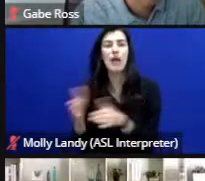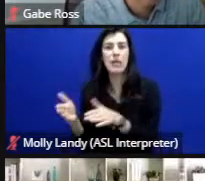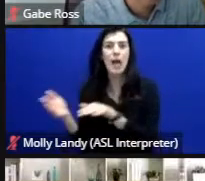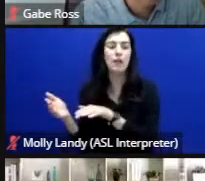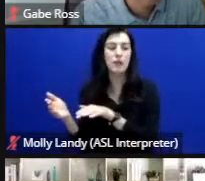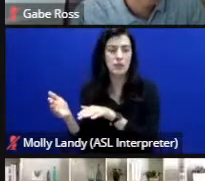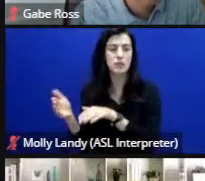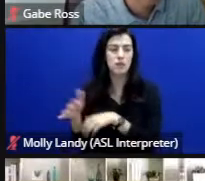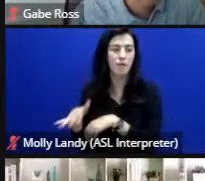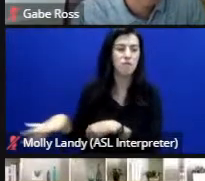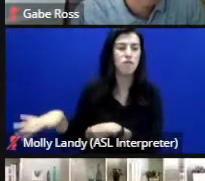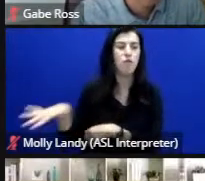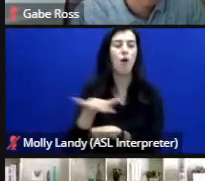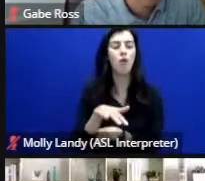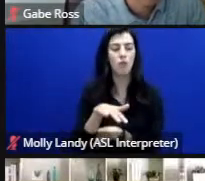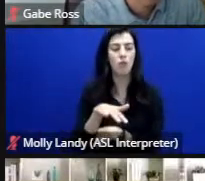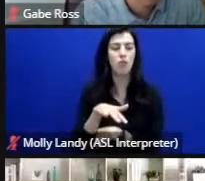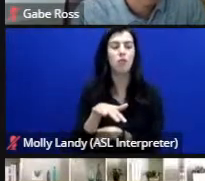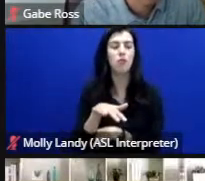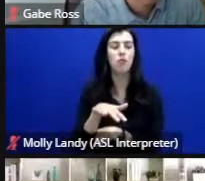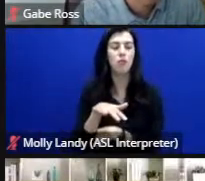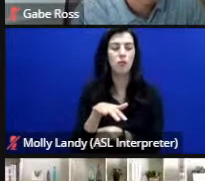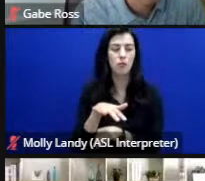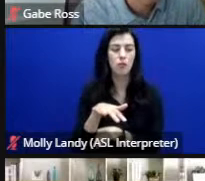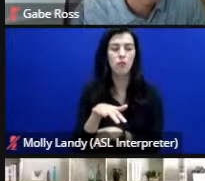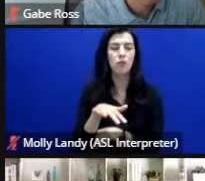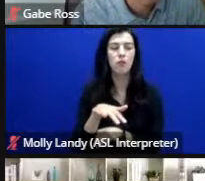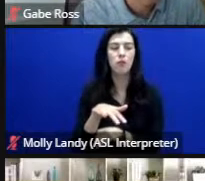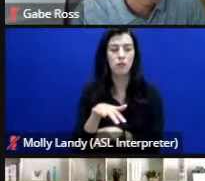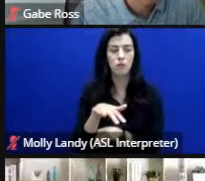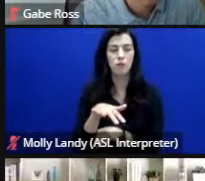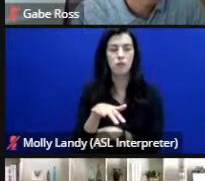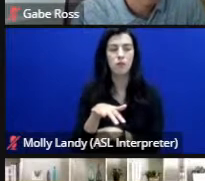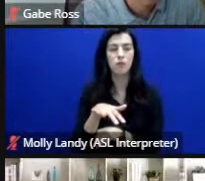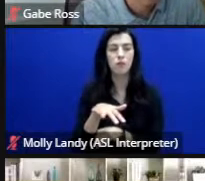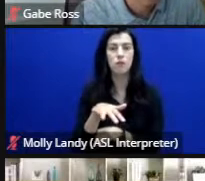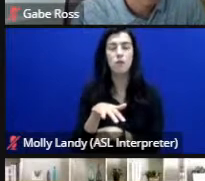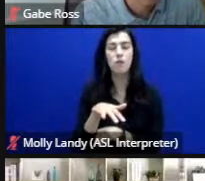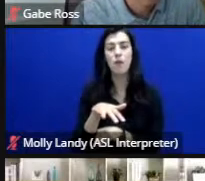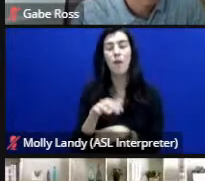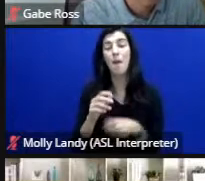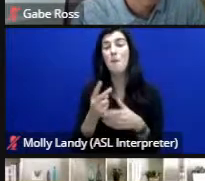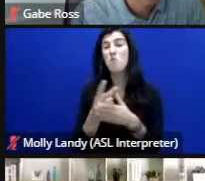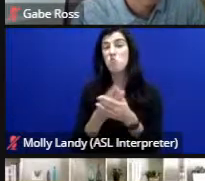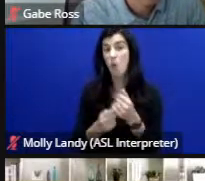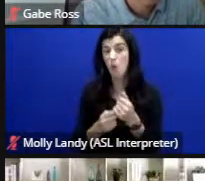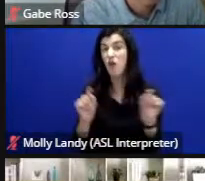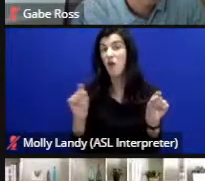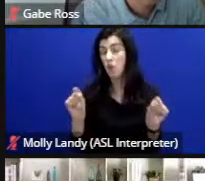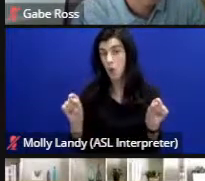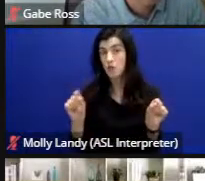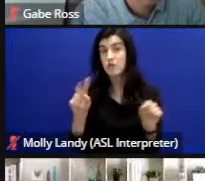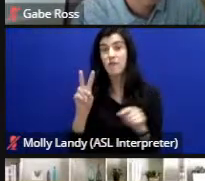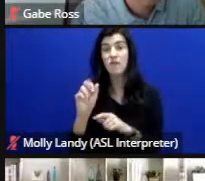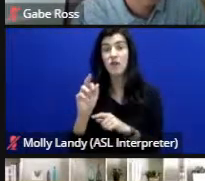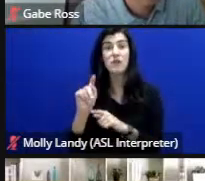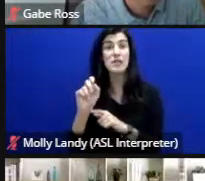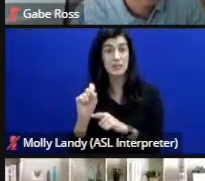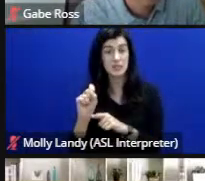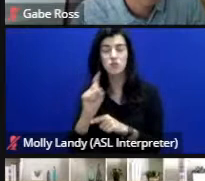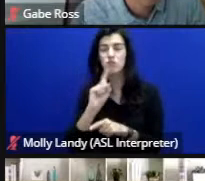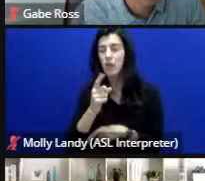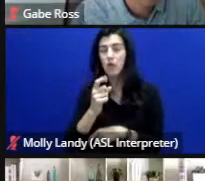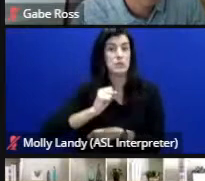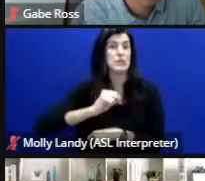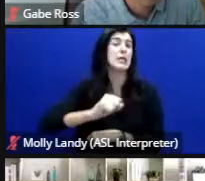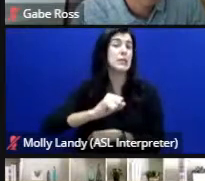both appear to be impervious to, not impervious, I should say, but very resistant to the